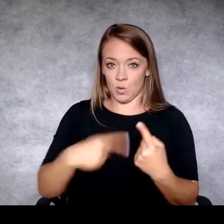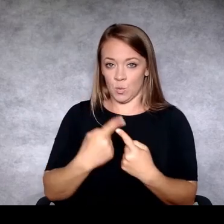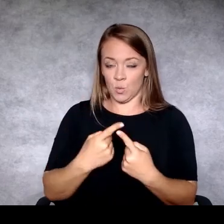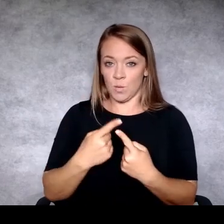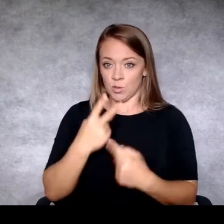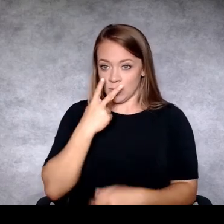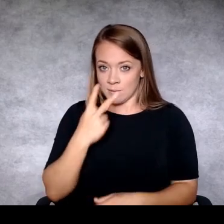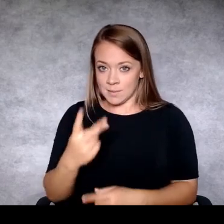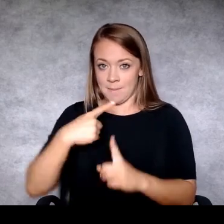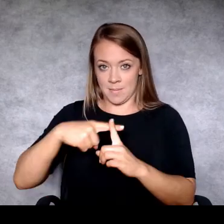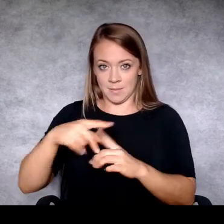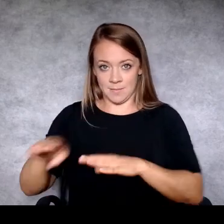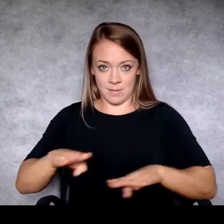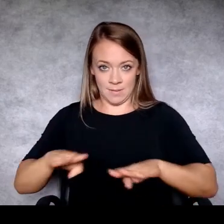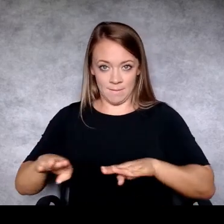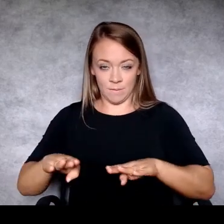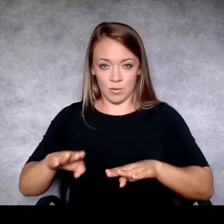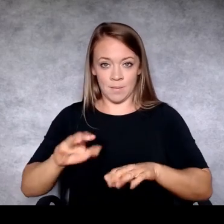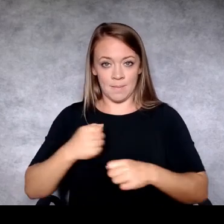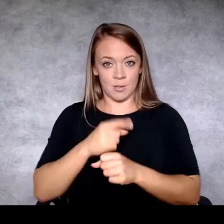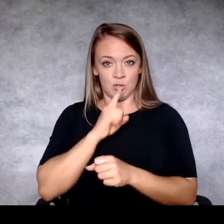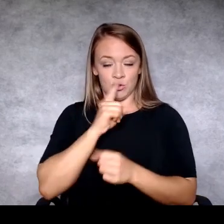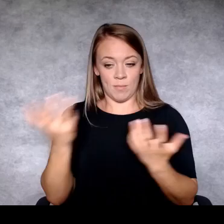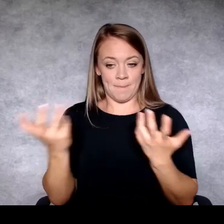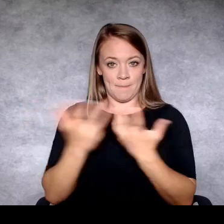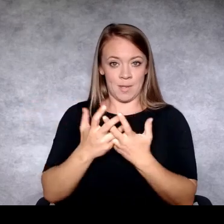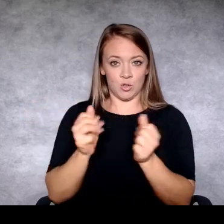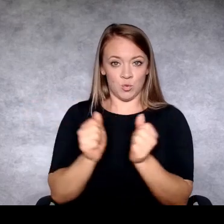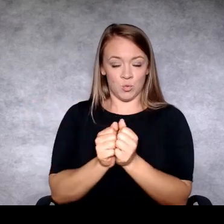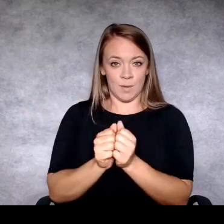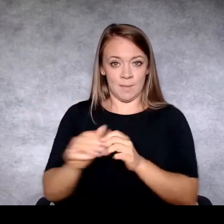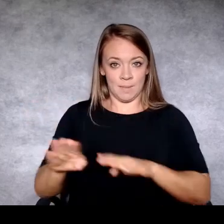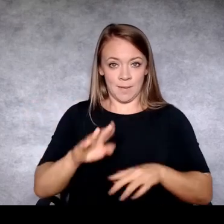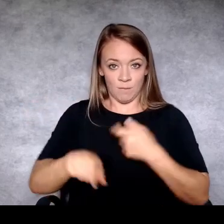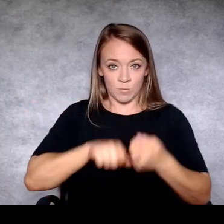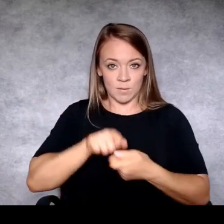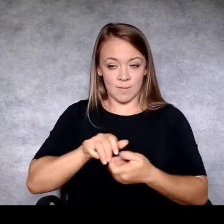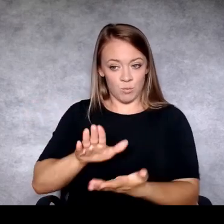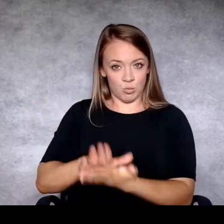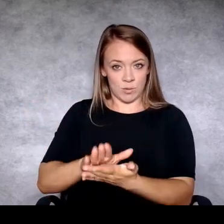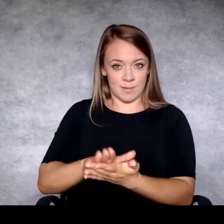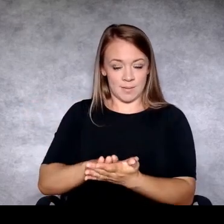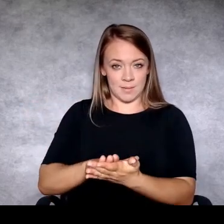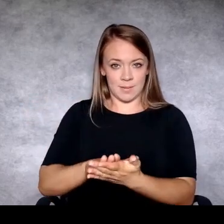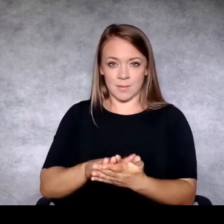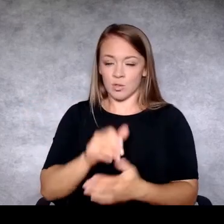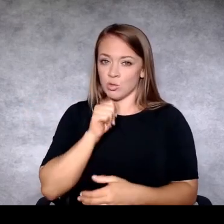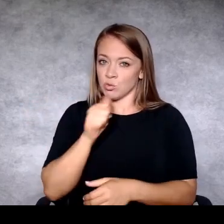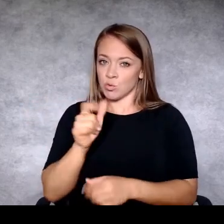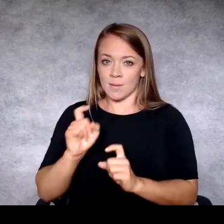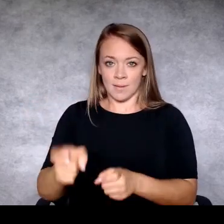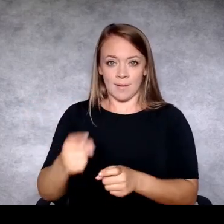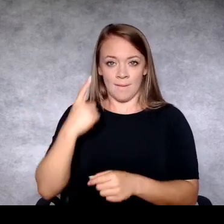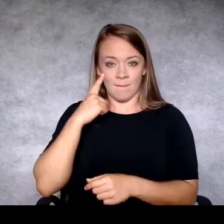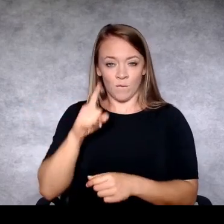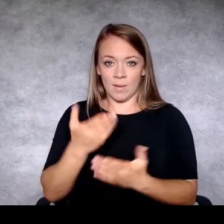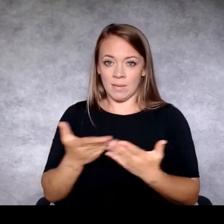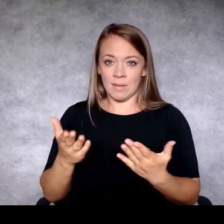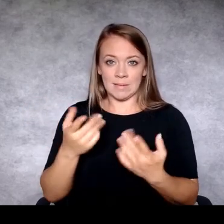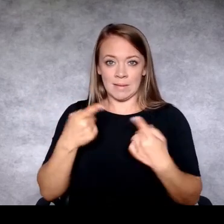are observed, and they are paired with behavior-specific praise. Avoid giving tokens for things that